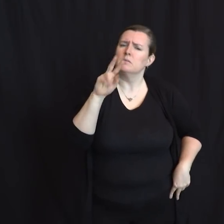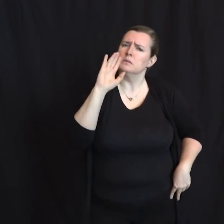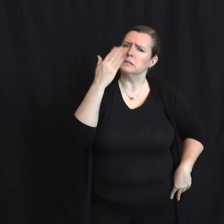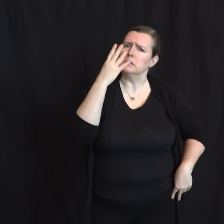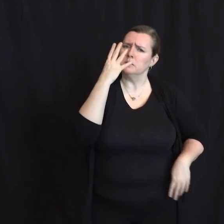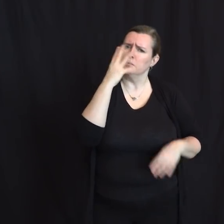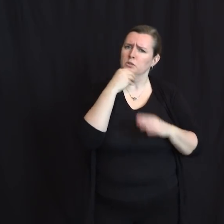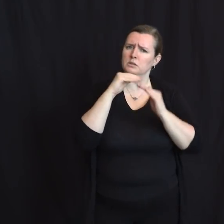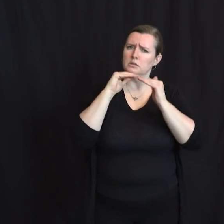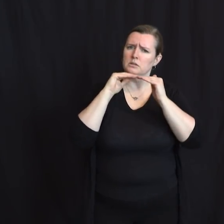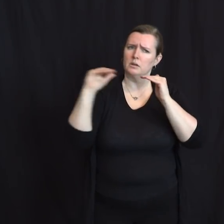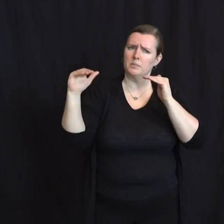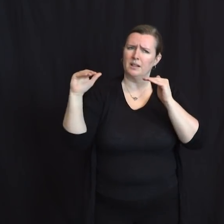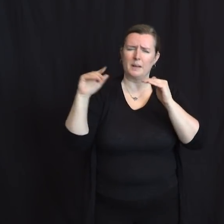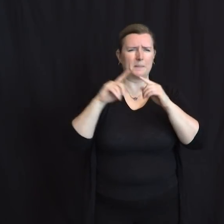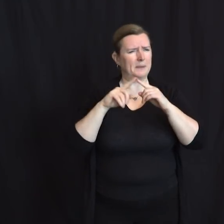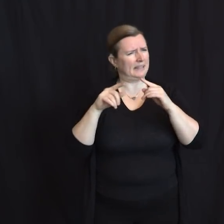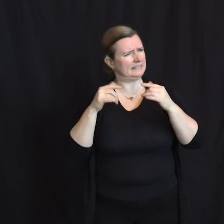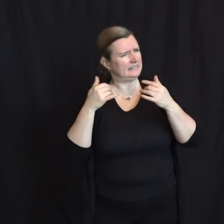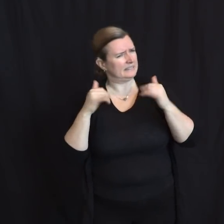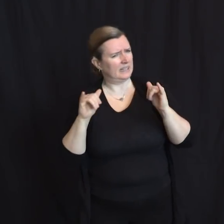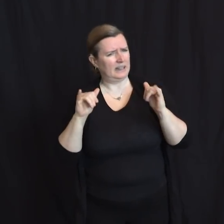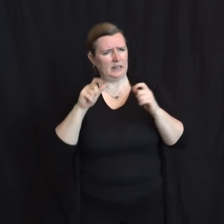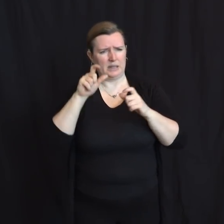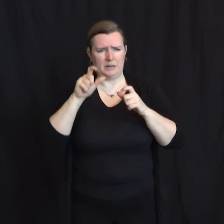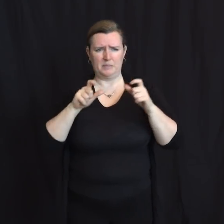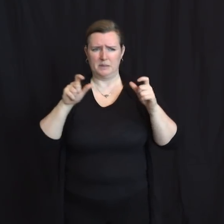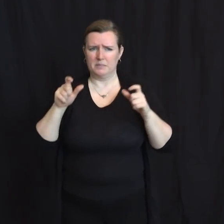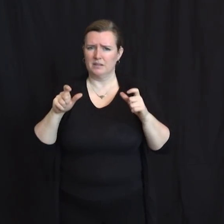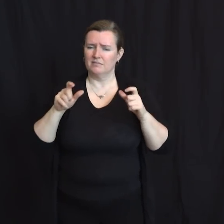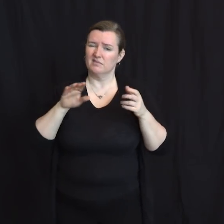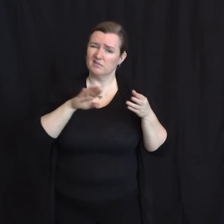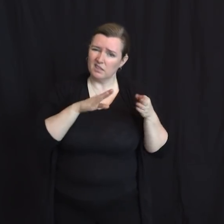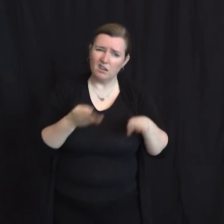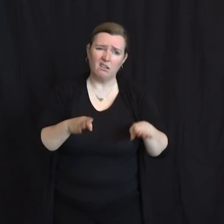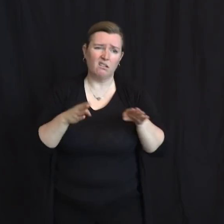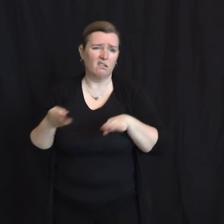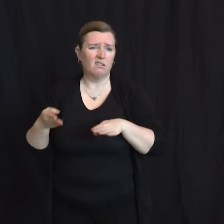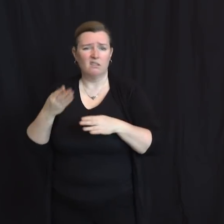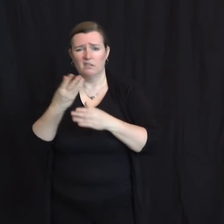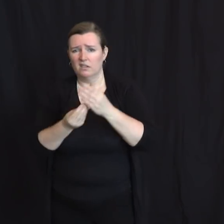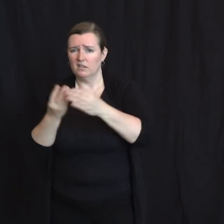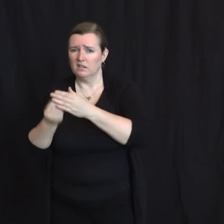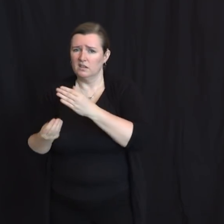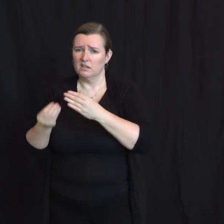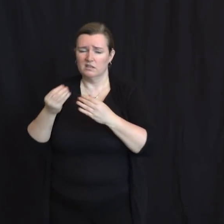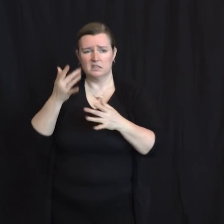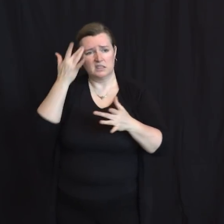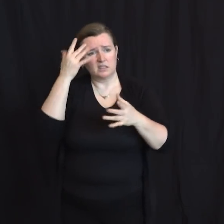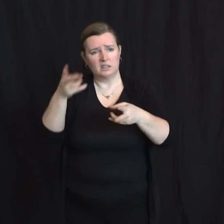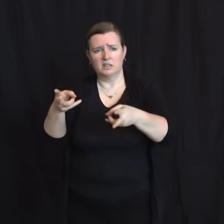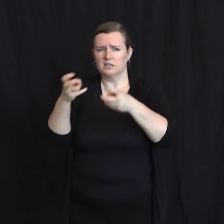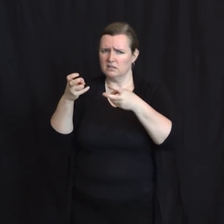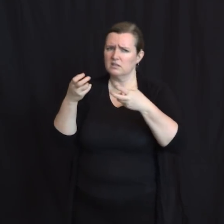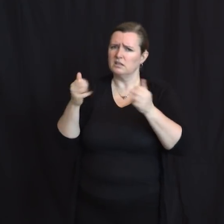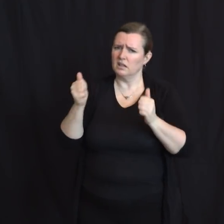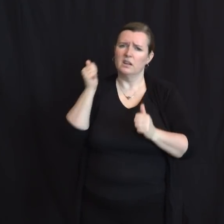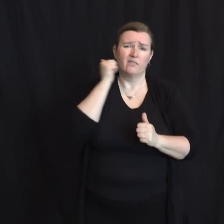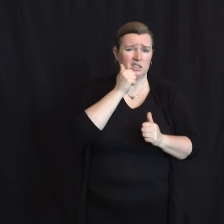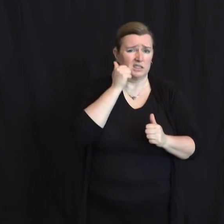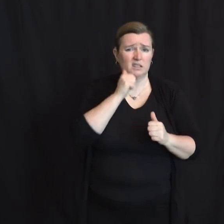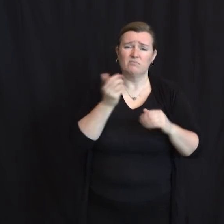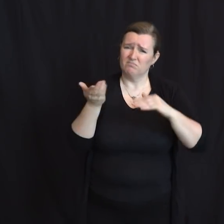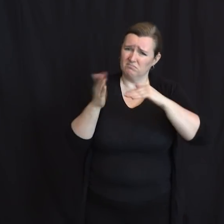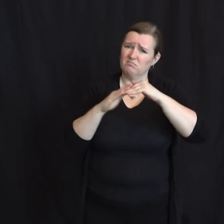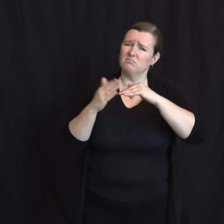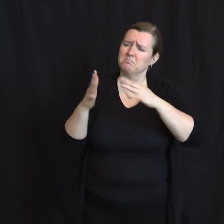cases, a number of people dying and becoming ill under that flattened curve. Do you think, is there a concern on